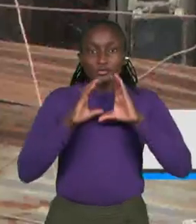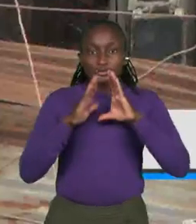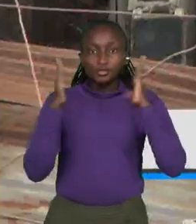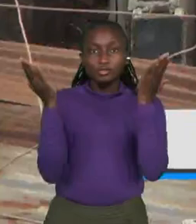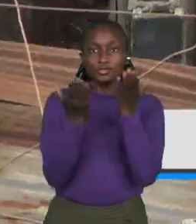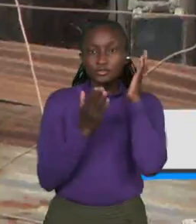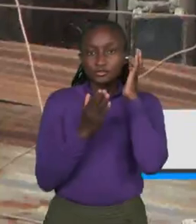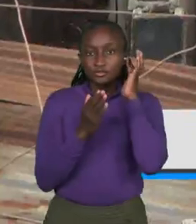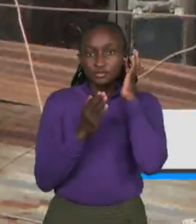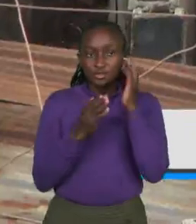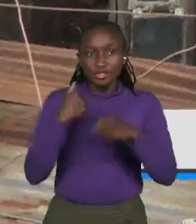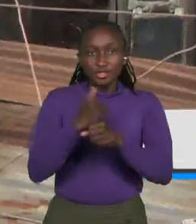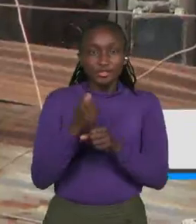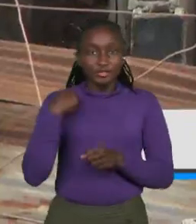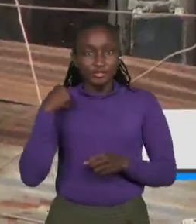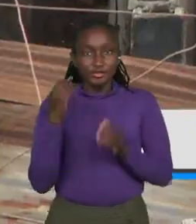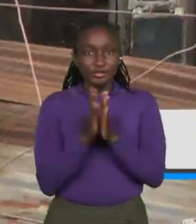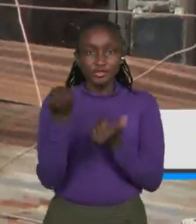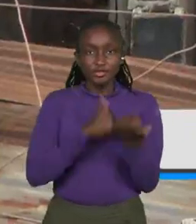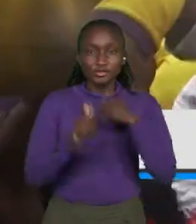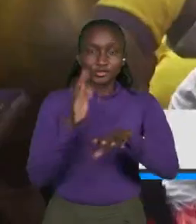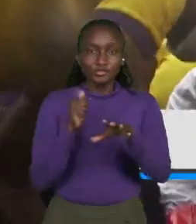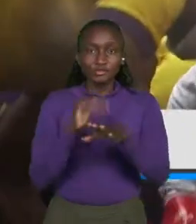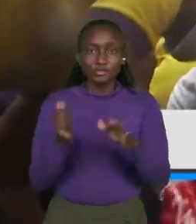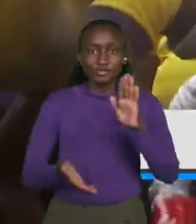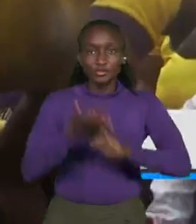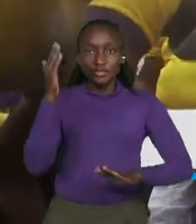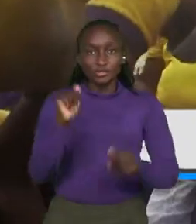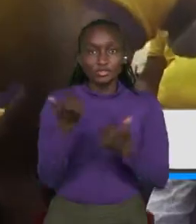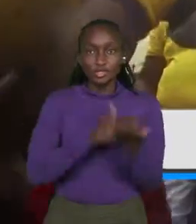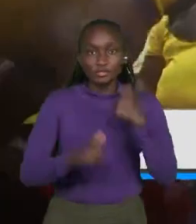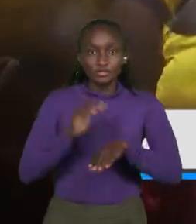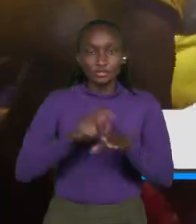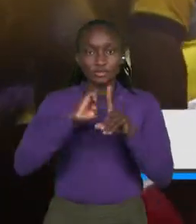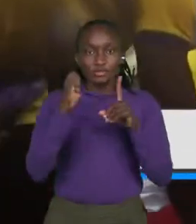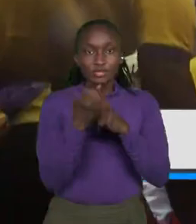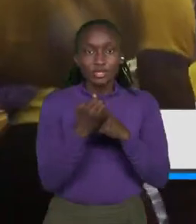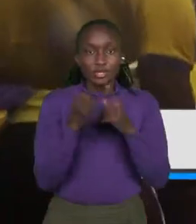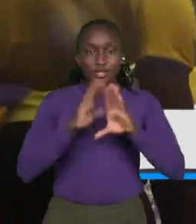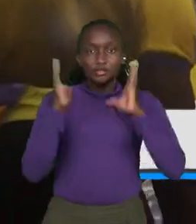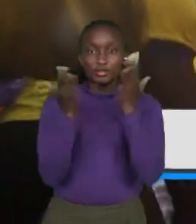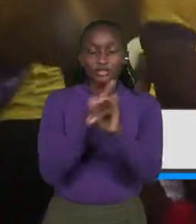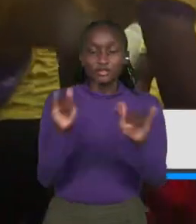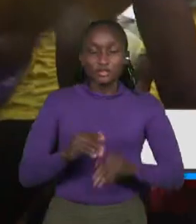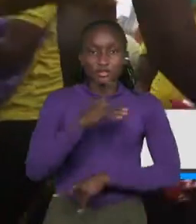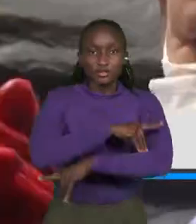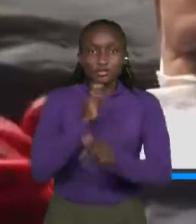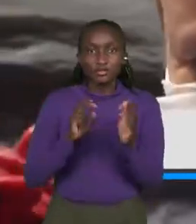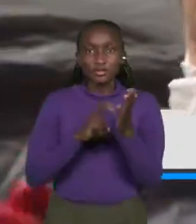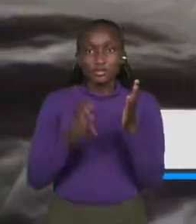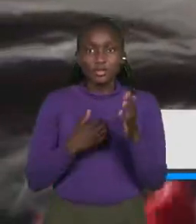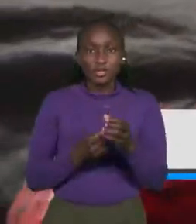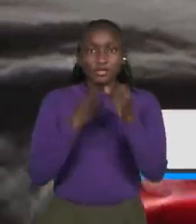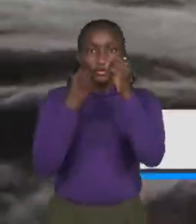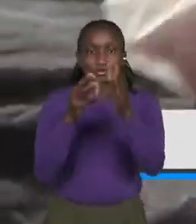part in demonstrations and activities calling for urgent action on the environment. The World Cleanup Day is an initiative that had